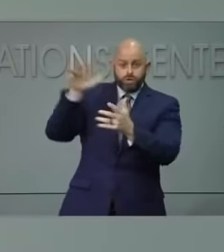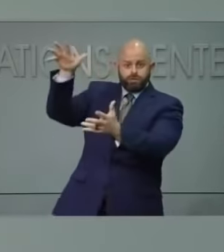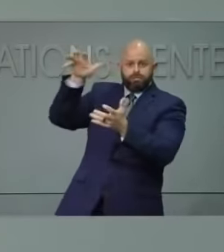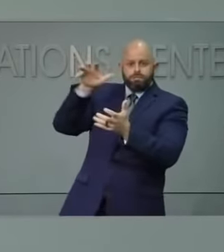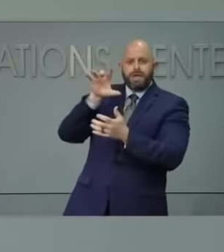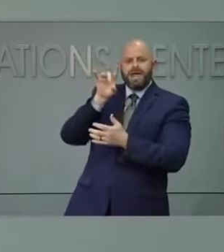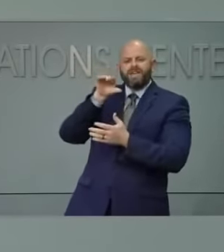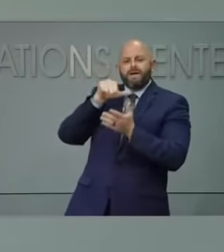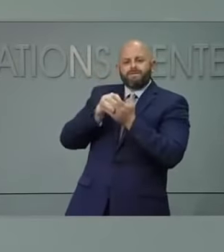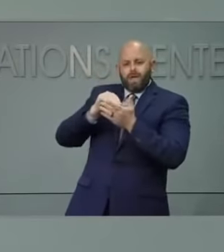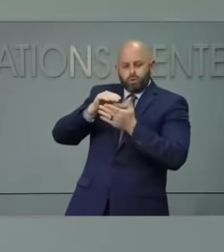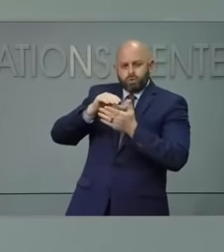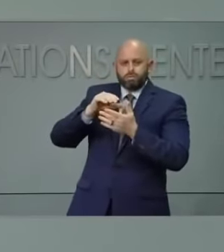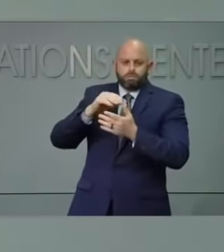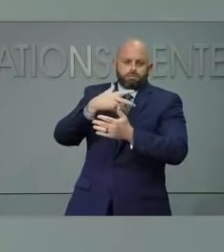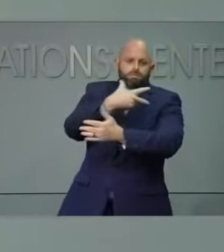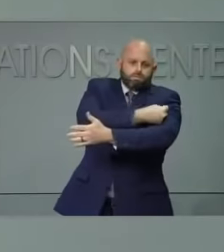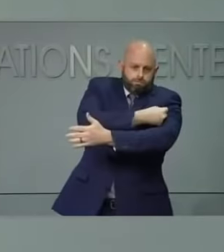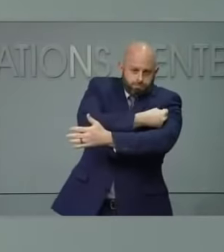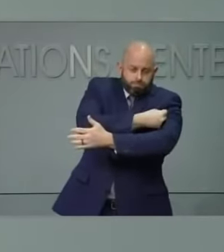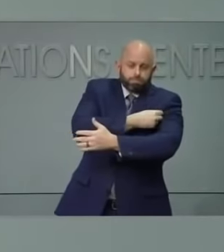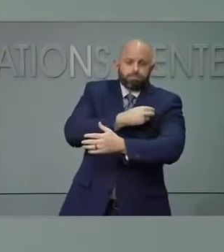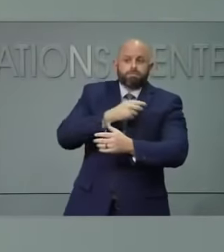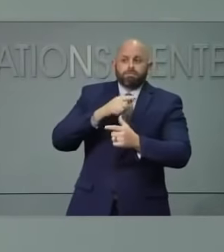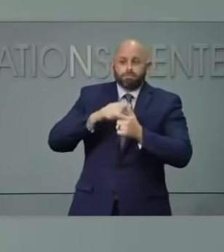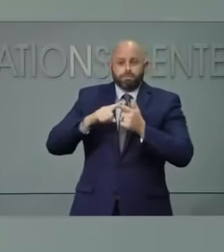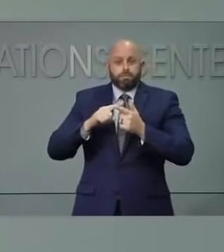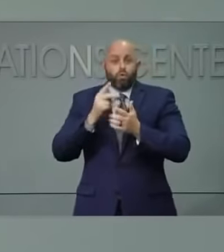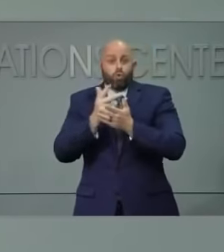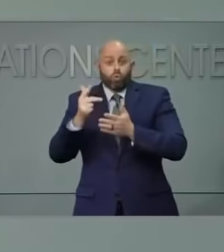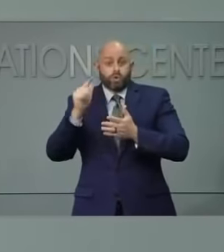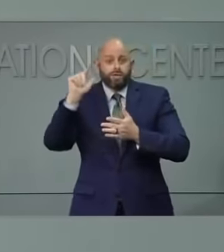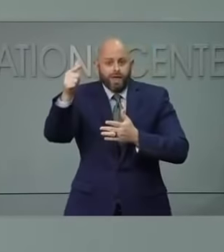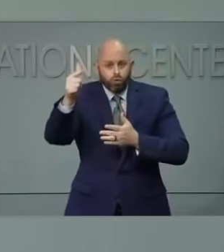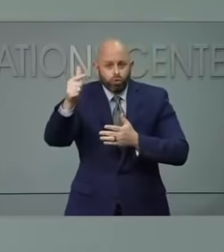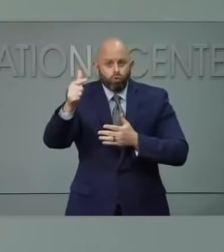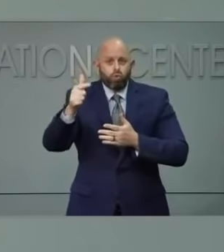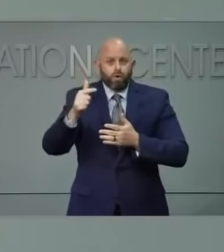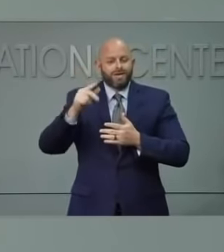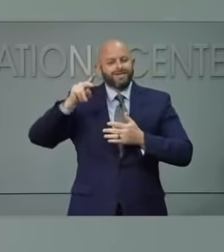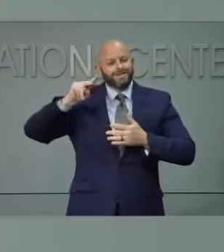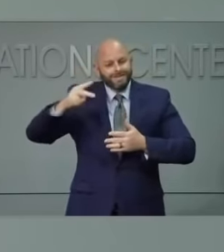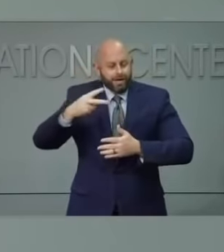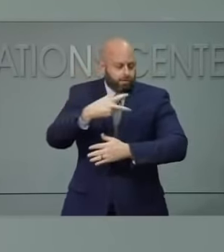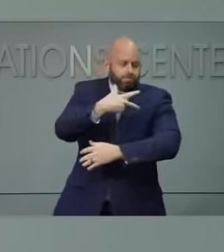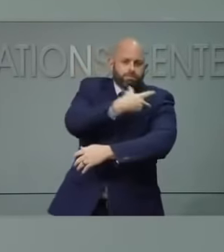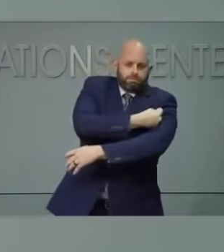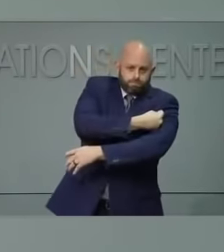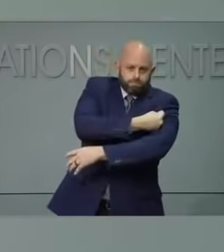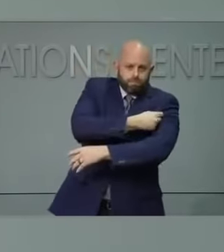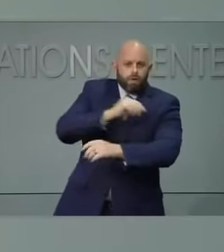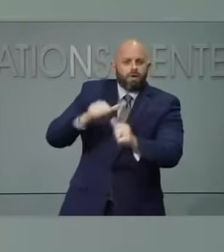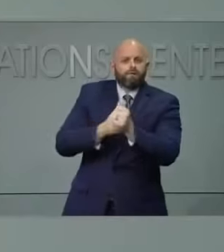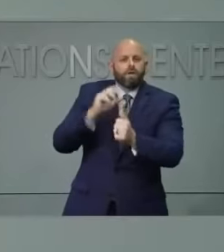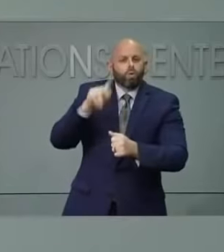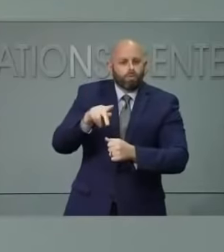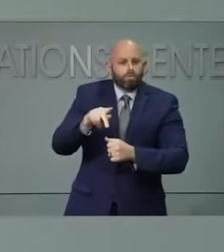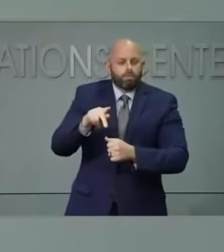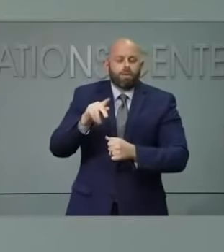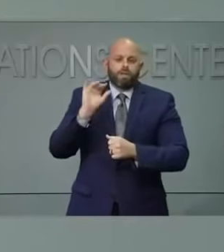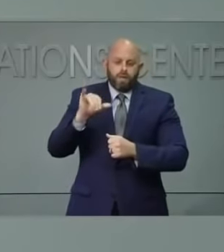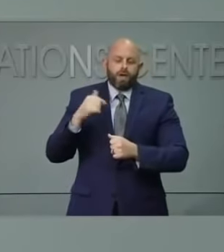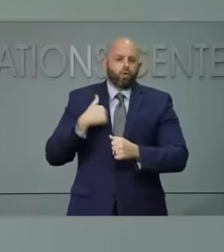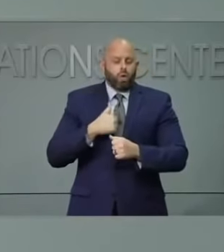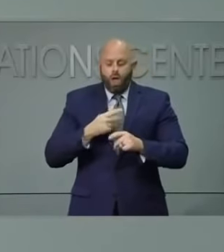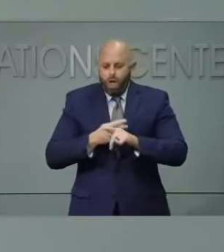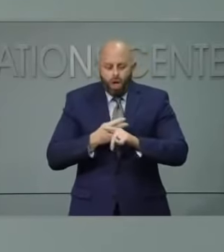going to be until 21 or 28 days later that first folks get their second dose. So we have a lot of work ahead